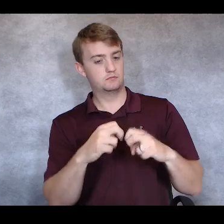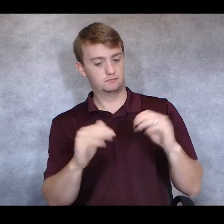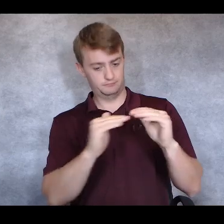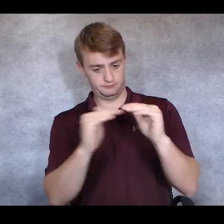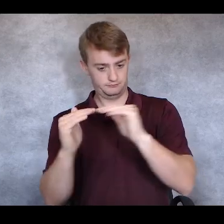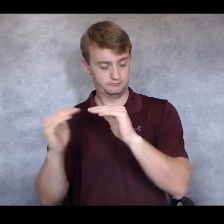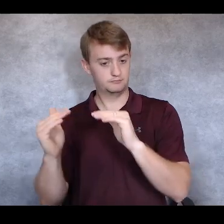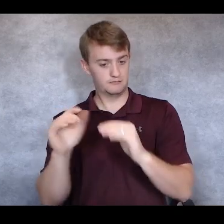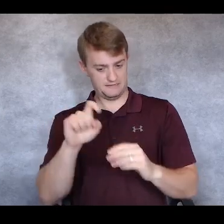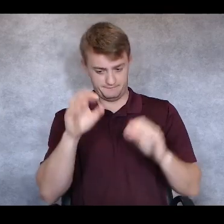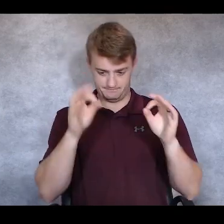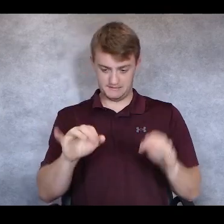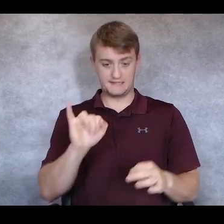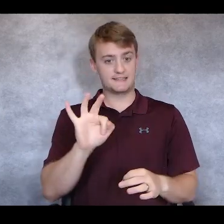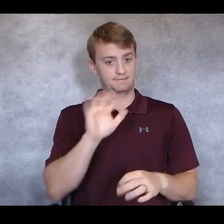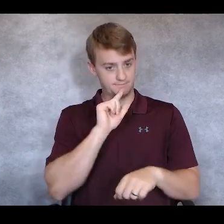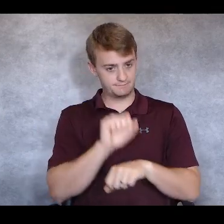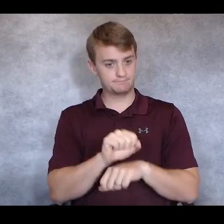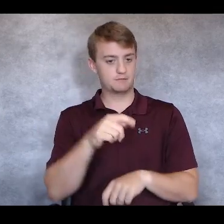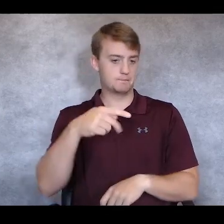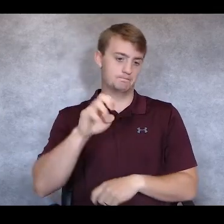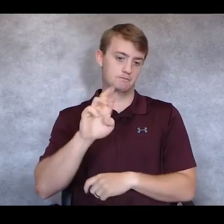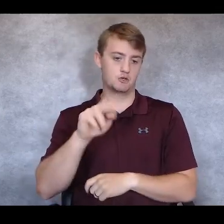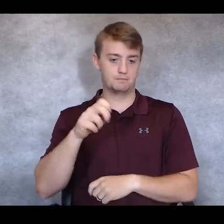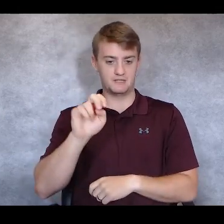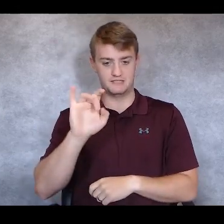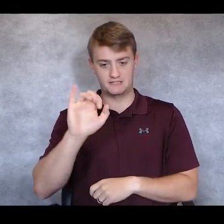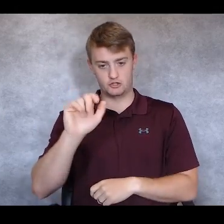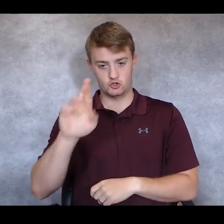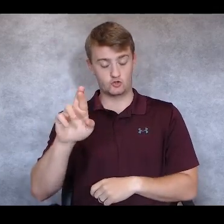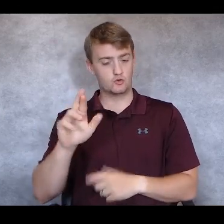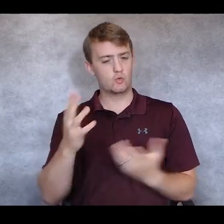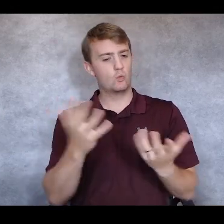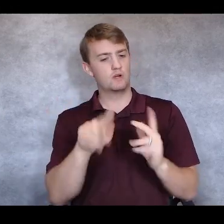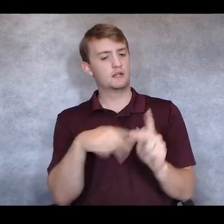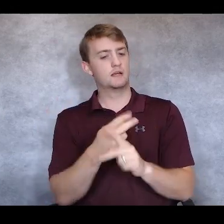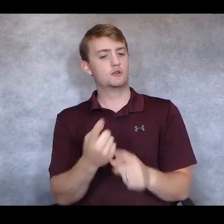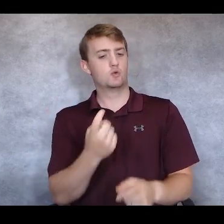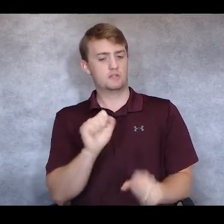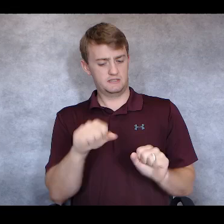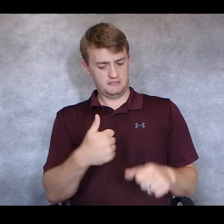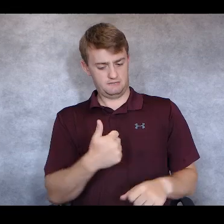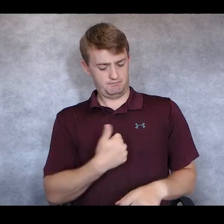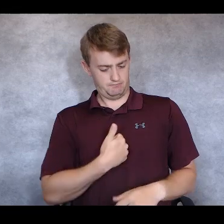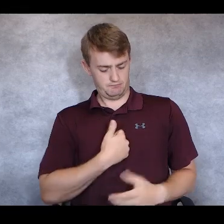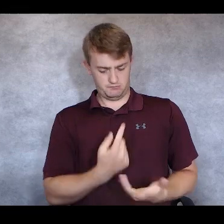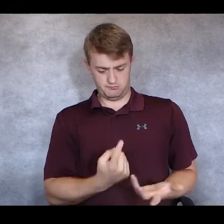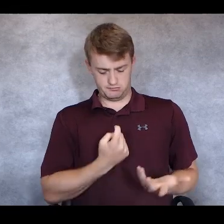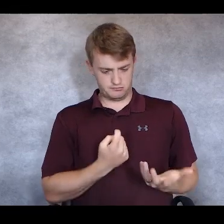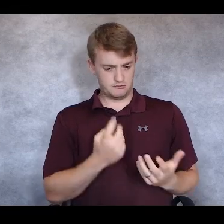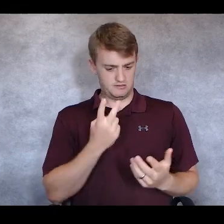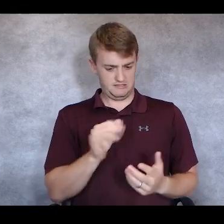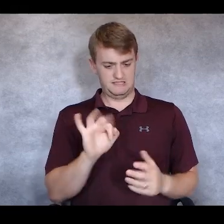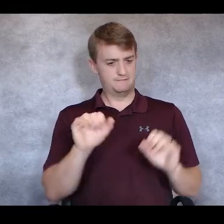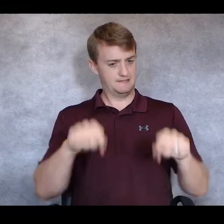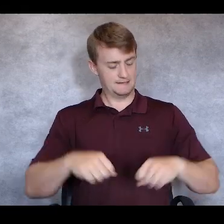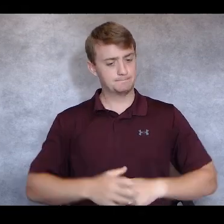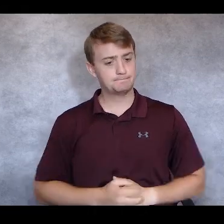lines. You would determine if they are perpendicular. So what are the questions you could ask yourself to begin?